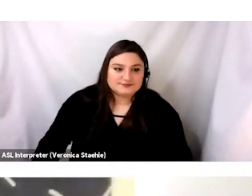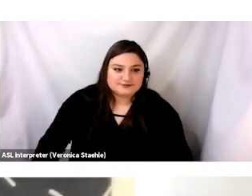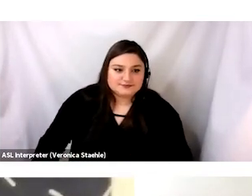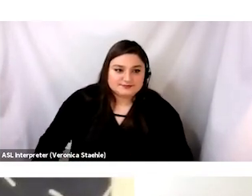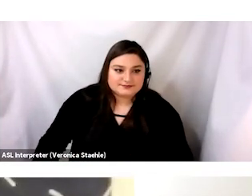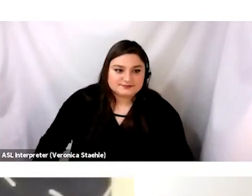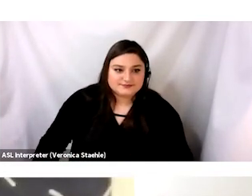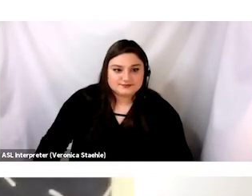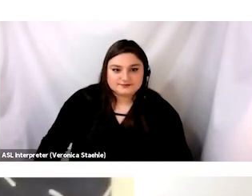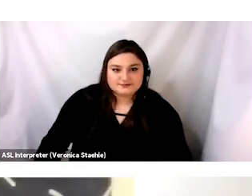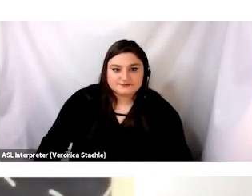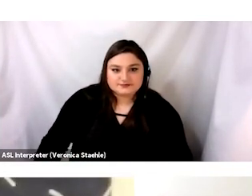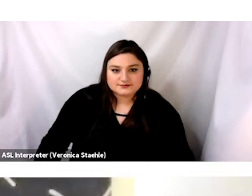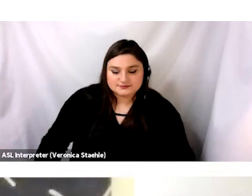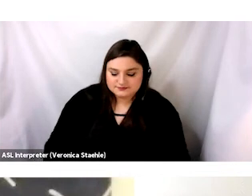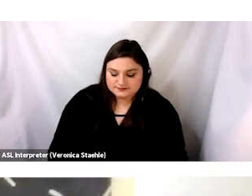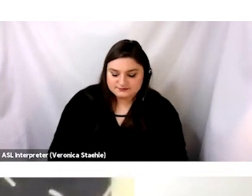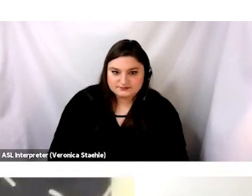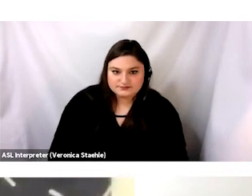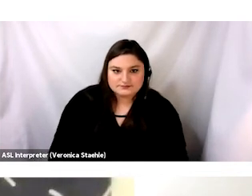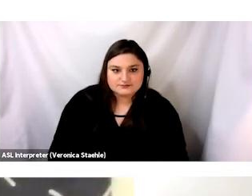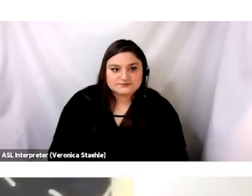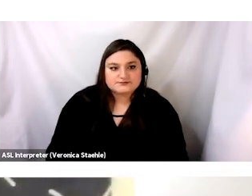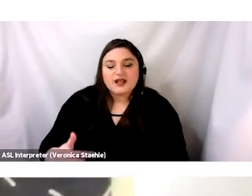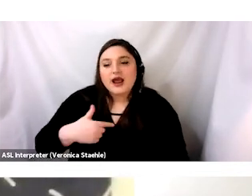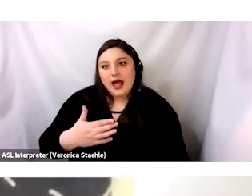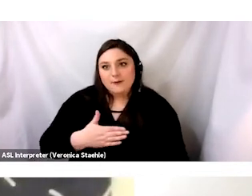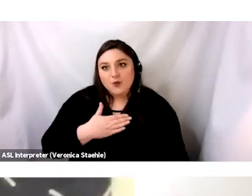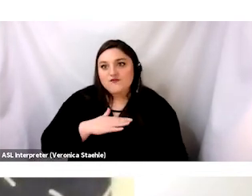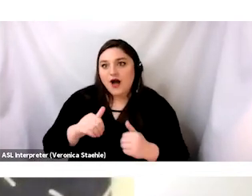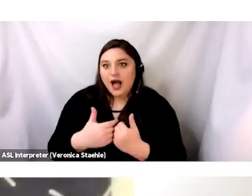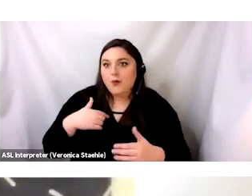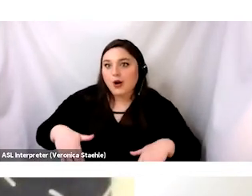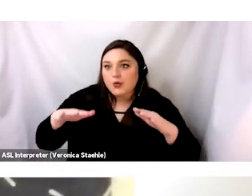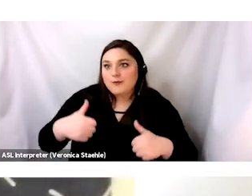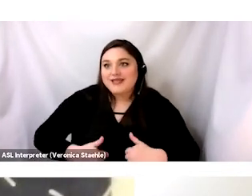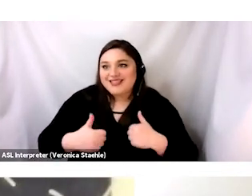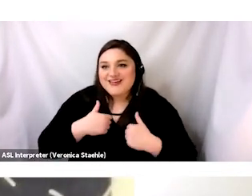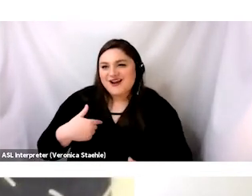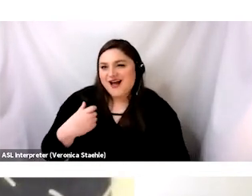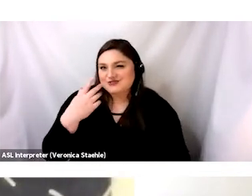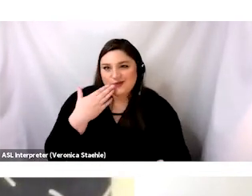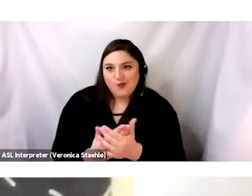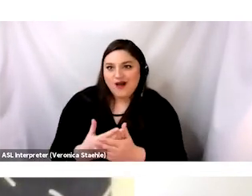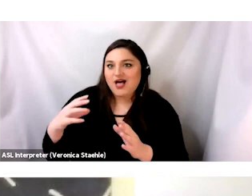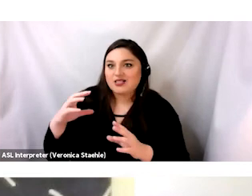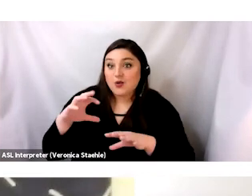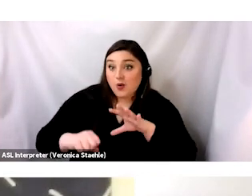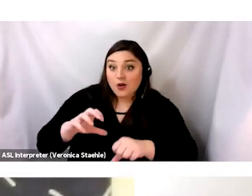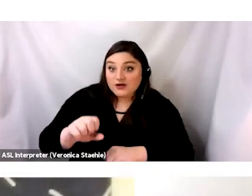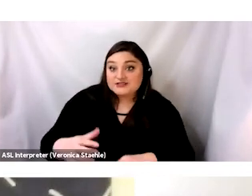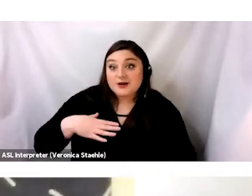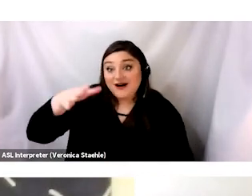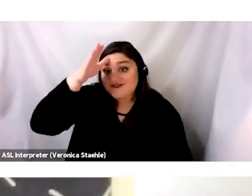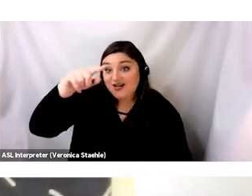to me about these things. My mother is Jamaican, so I grew up Jamaican American, and we very well understand colonialism, right? My father's